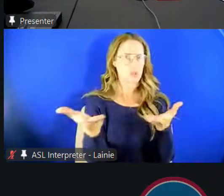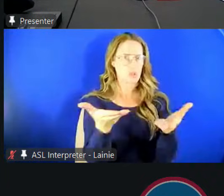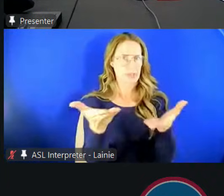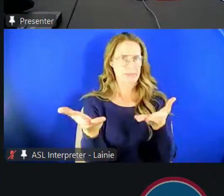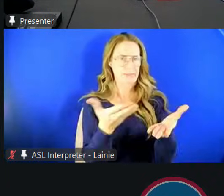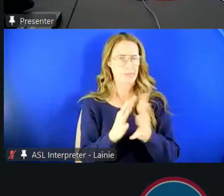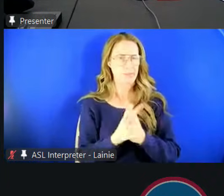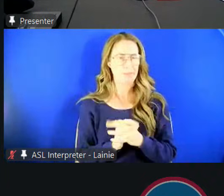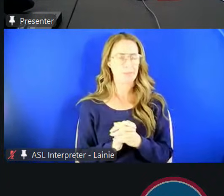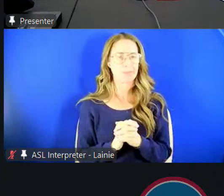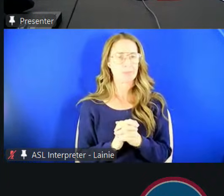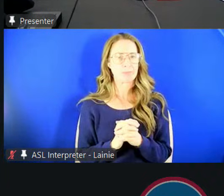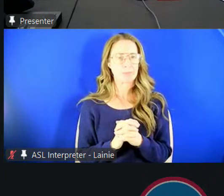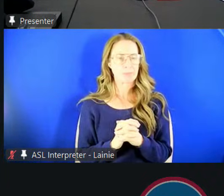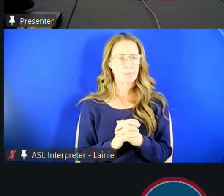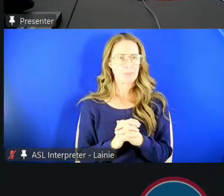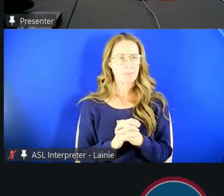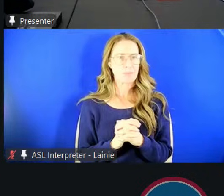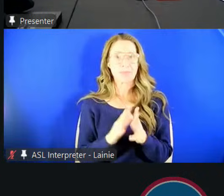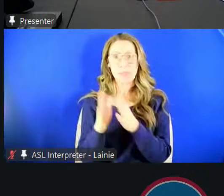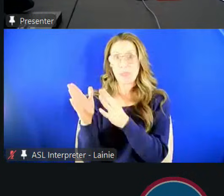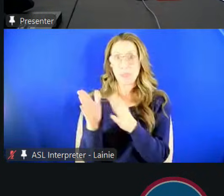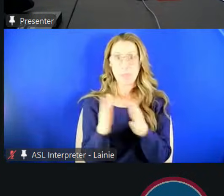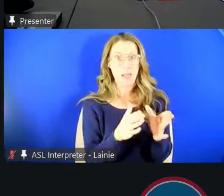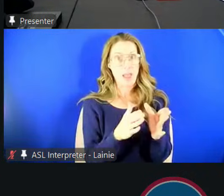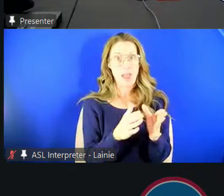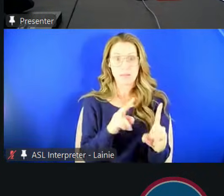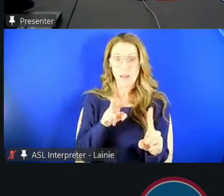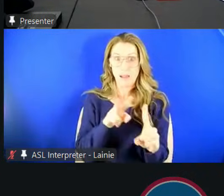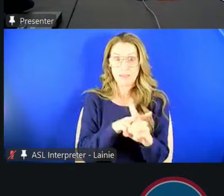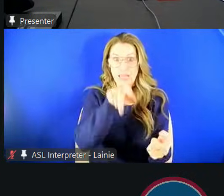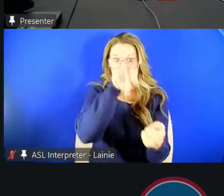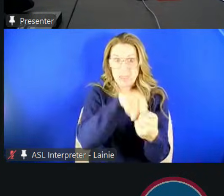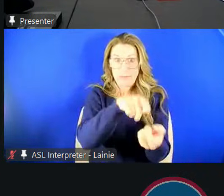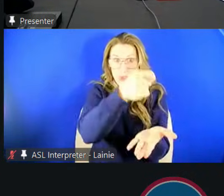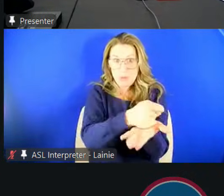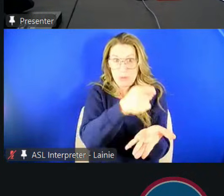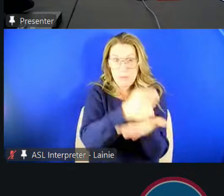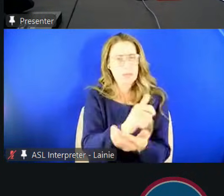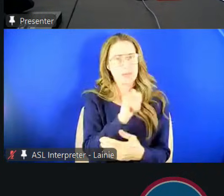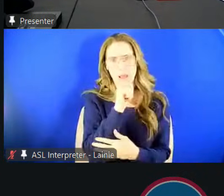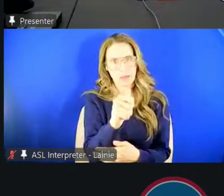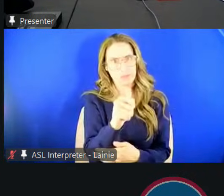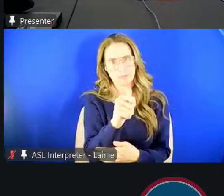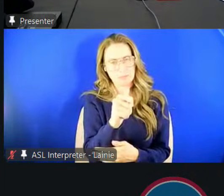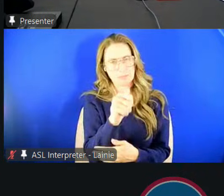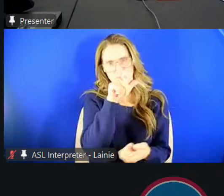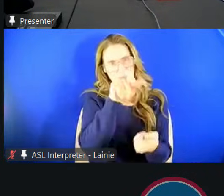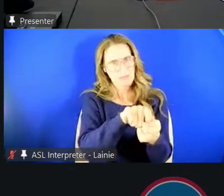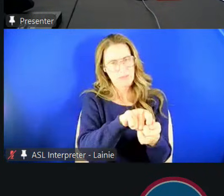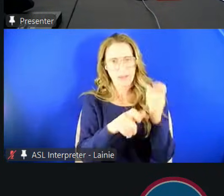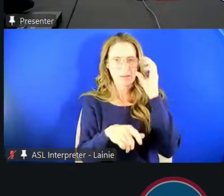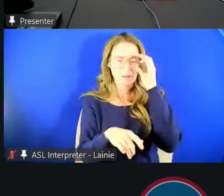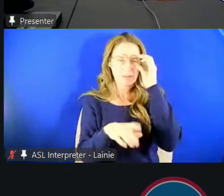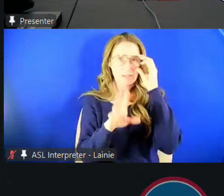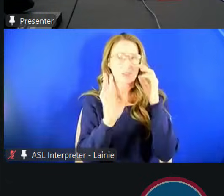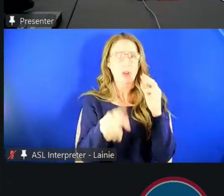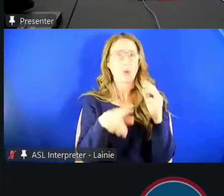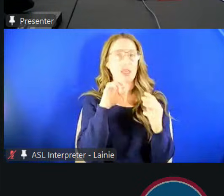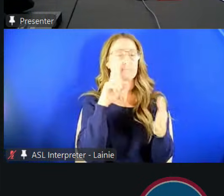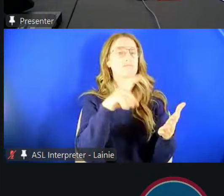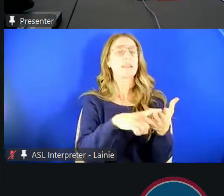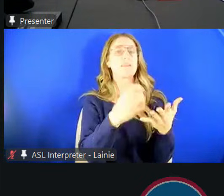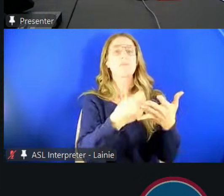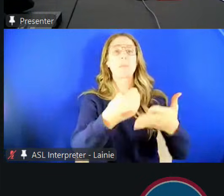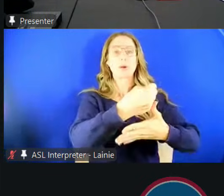do is assign specific treatments to specific locations or corridors. It's kind of like, here's where we're prioritizing,